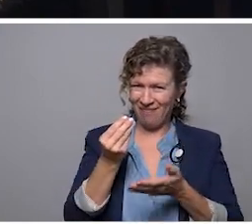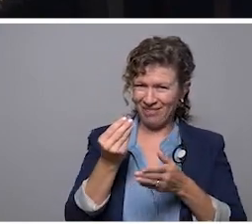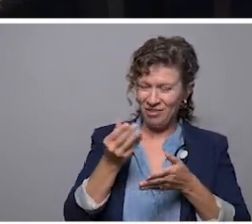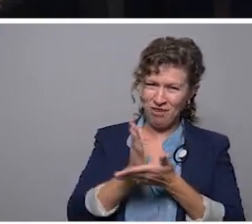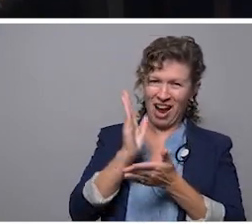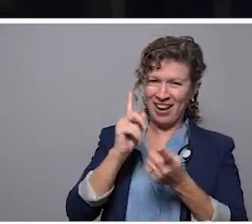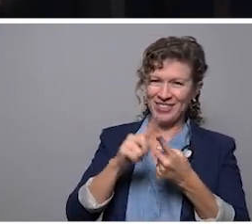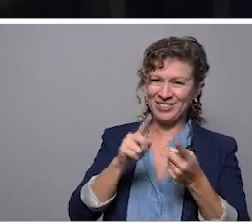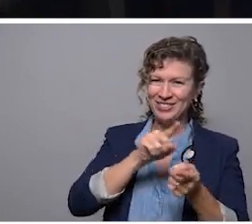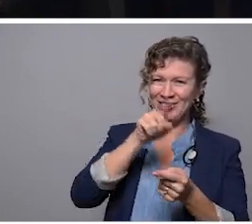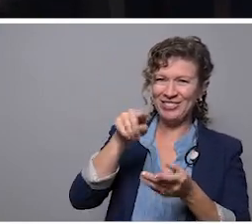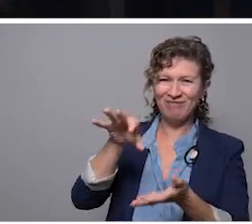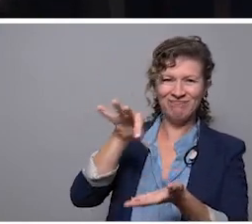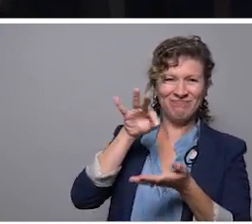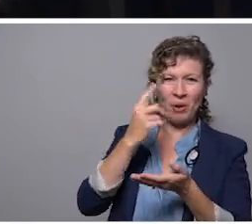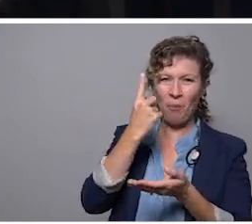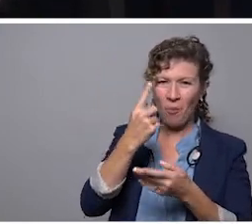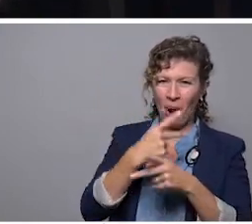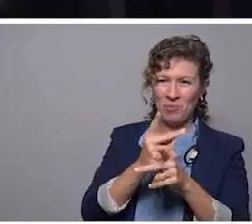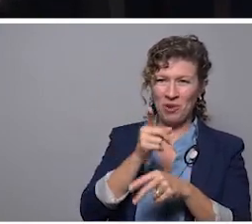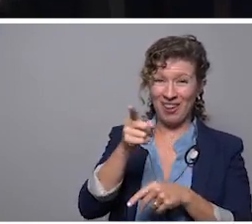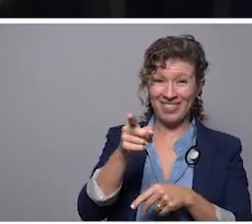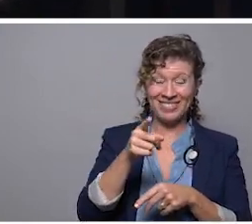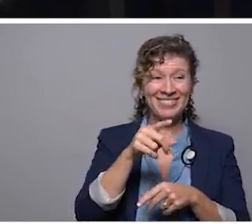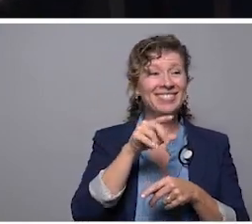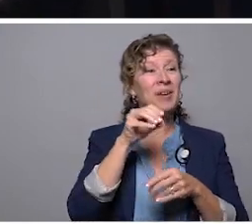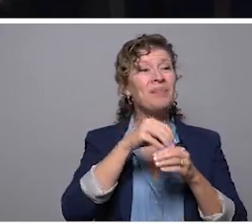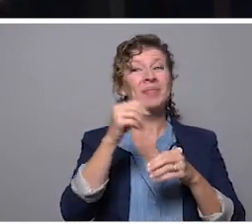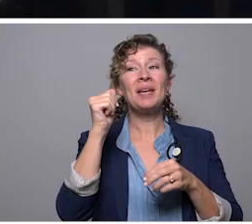right One of the products